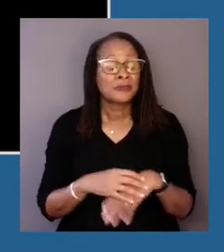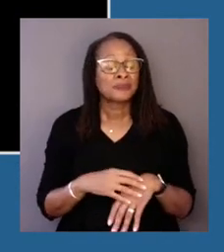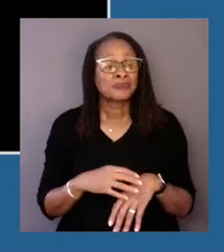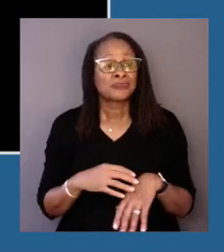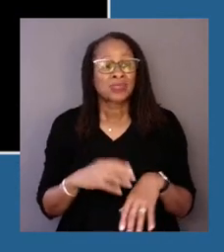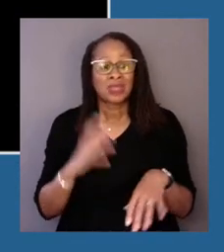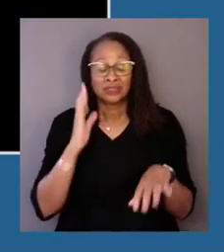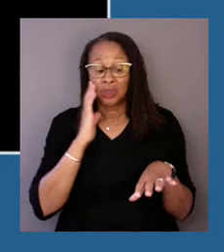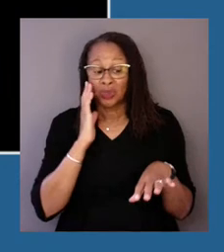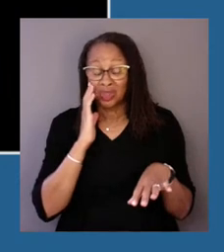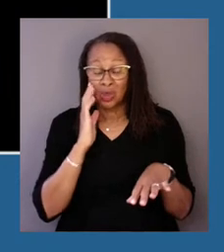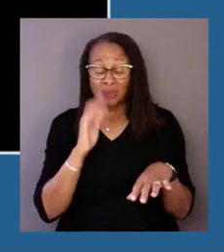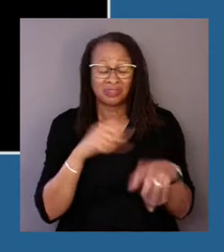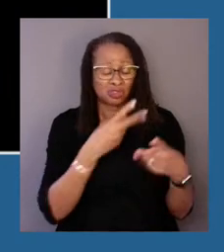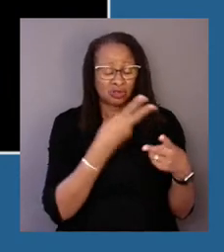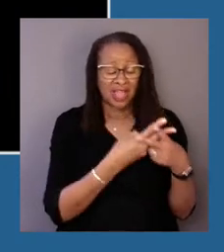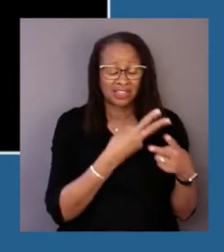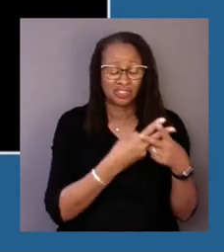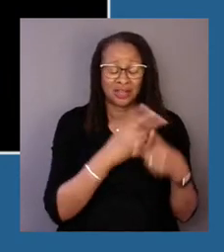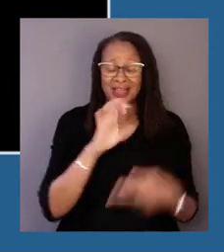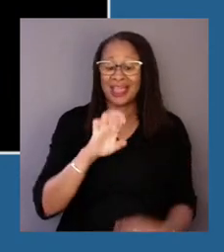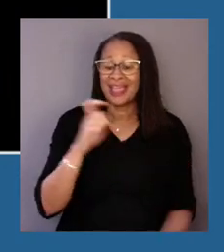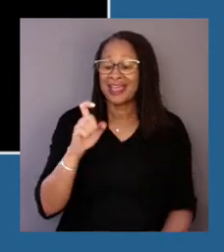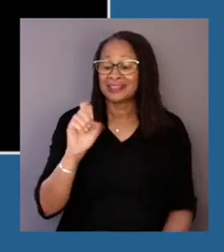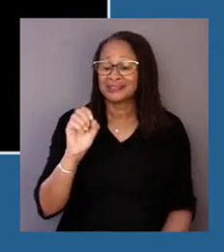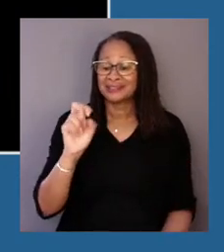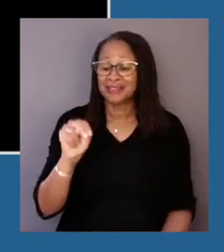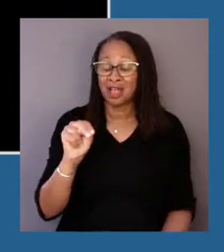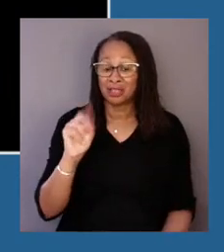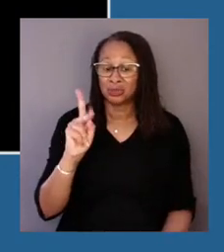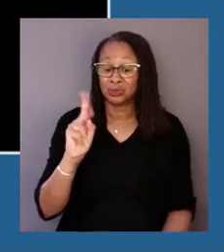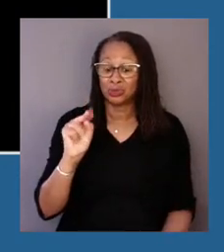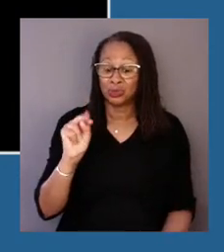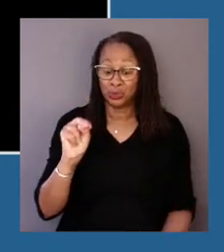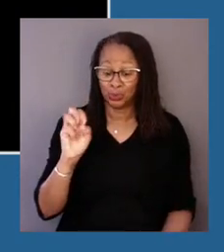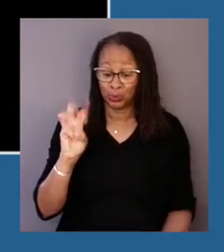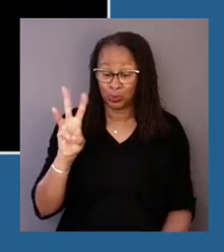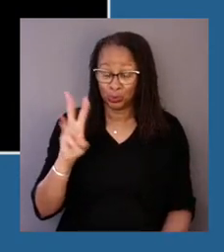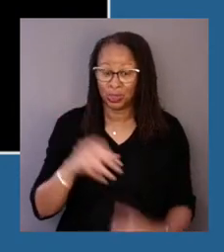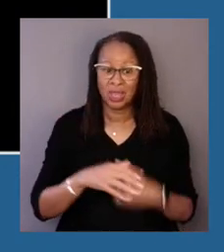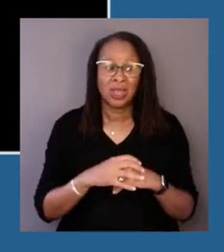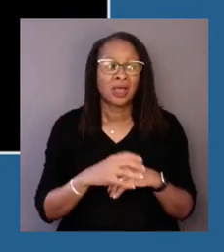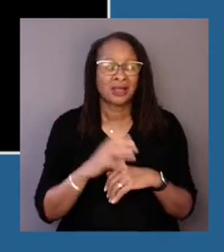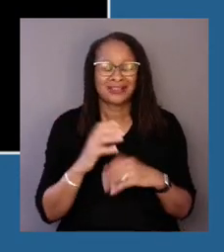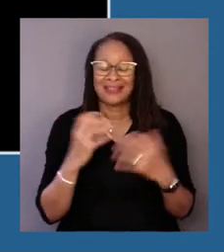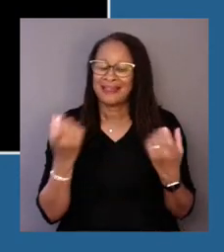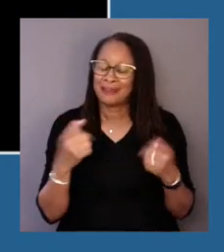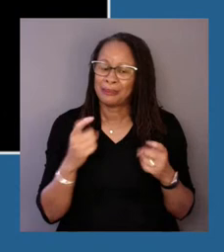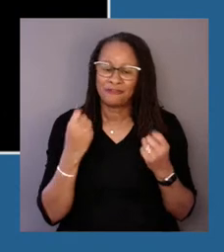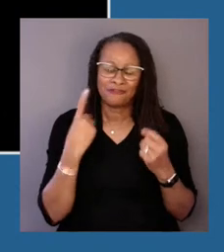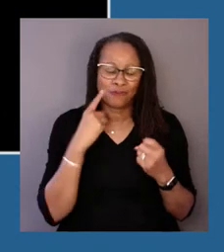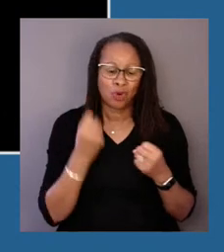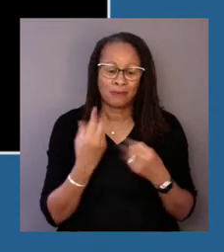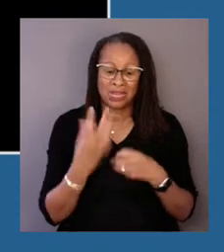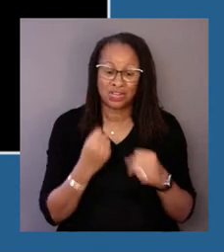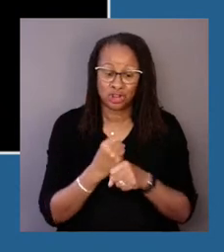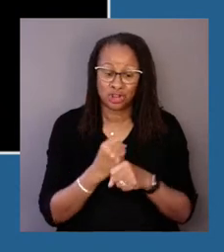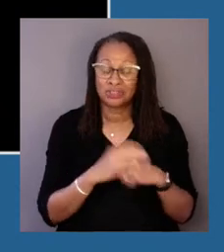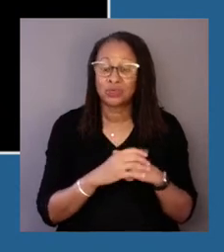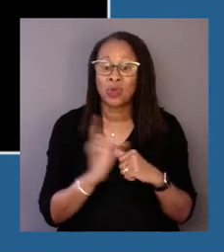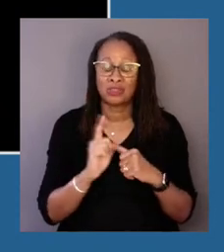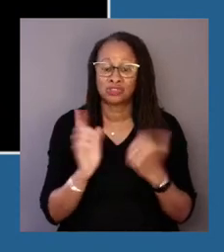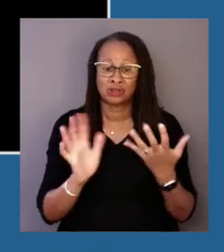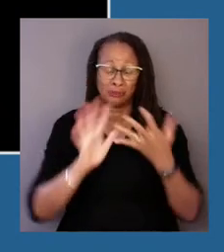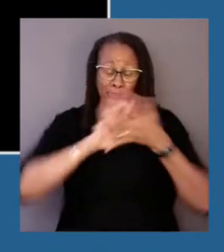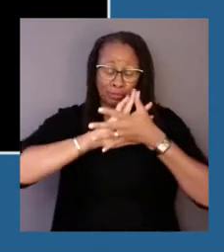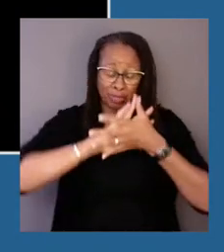knew, about it for many years while continuing to greenwash and parrot nonsense. But I didn't